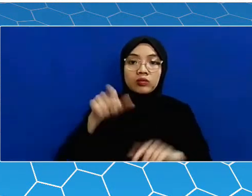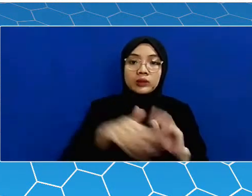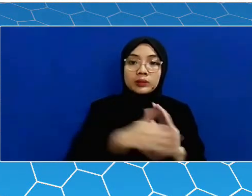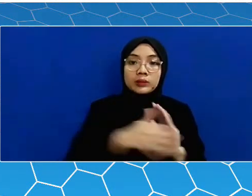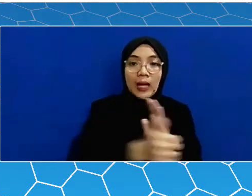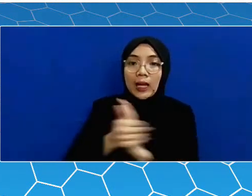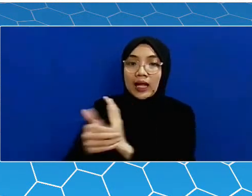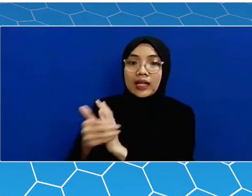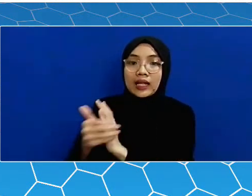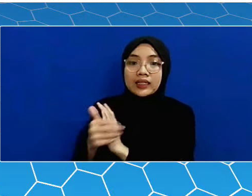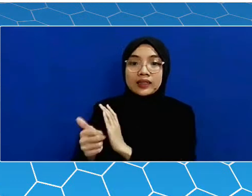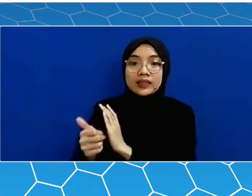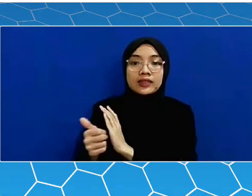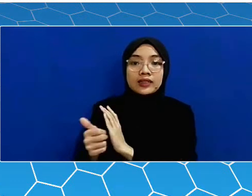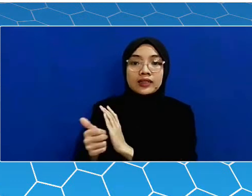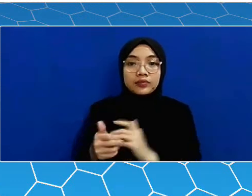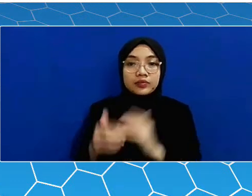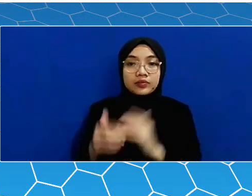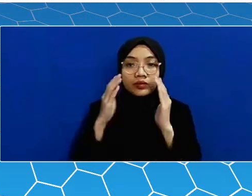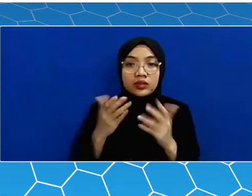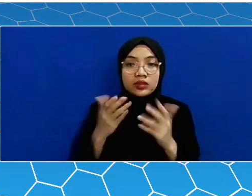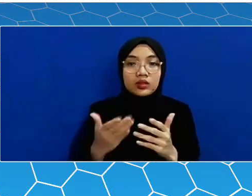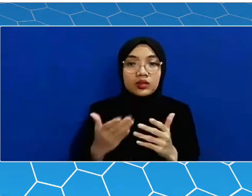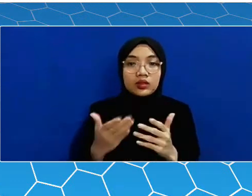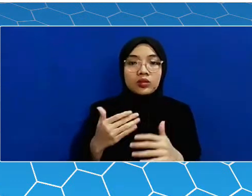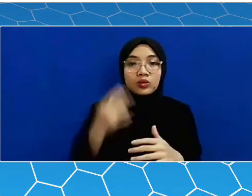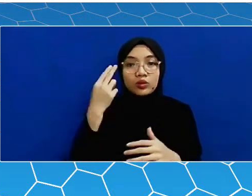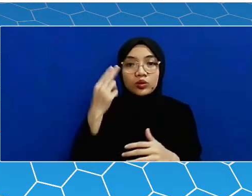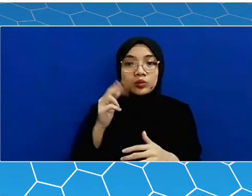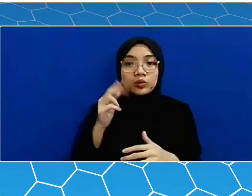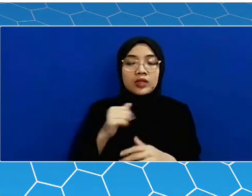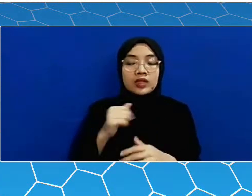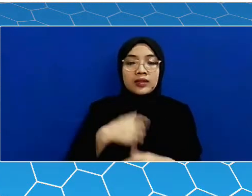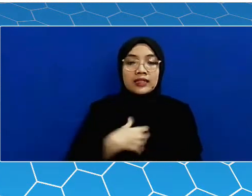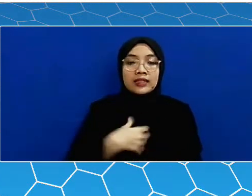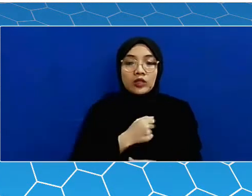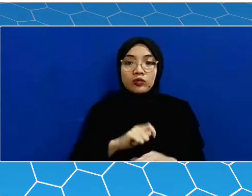transplantation and heart failure. So that's the other reason why they come to us. Next slide, please.